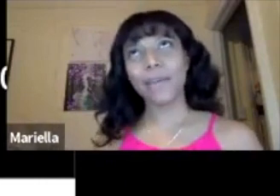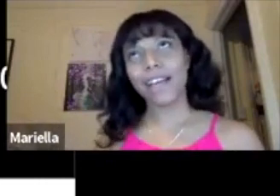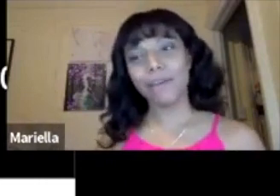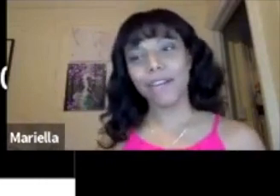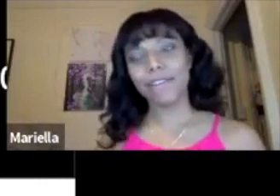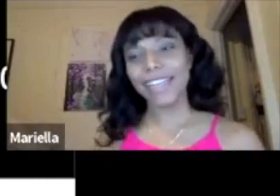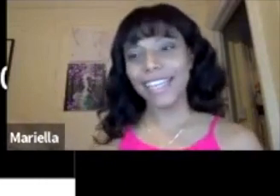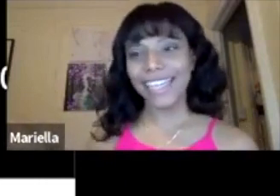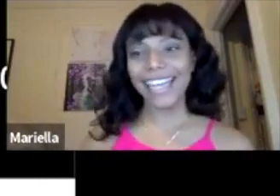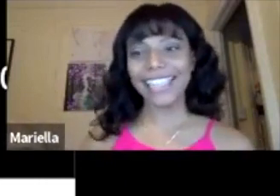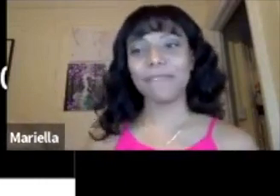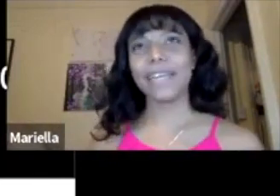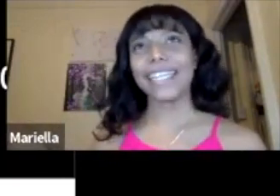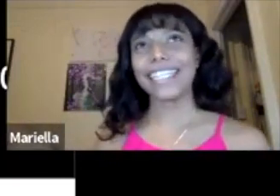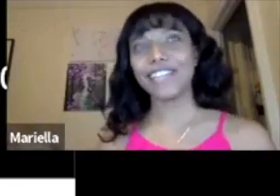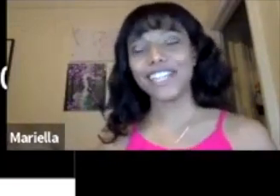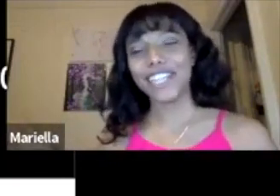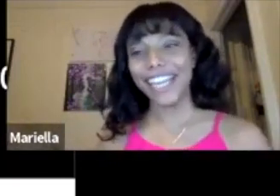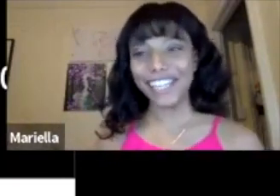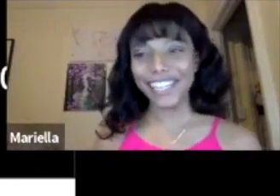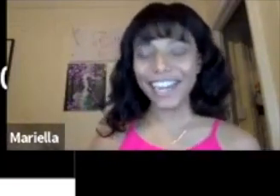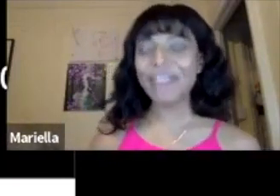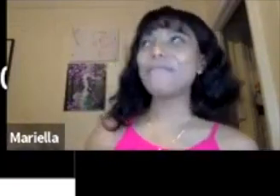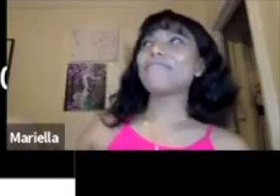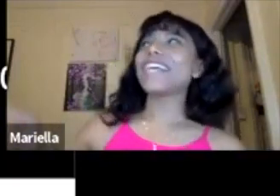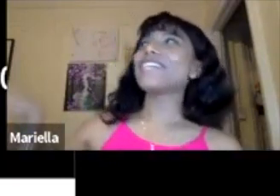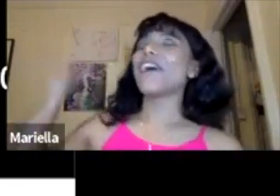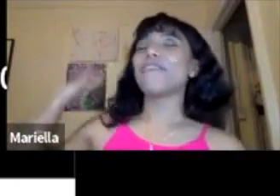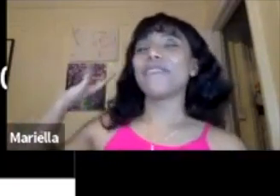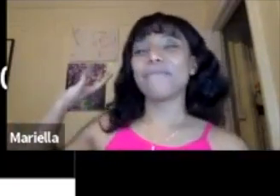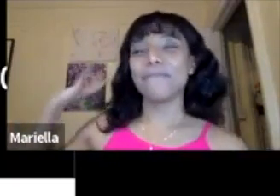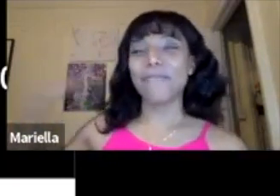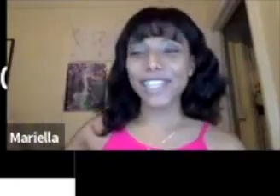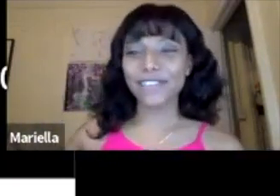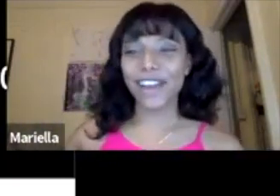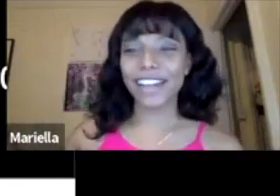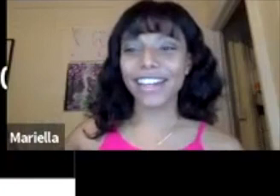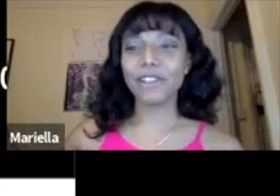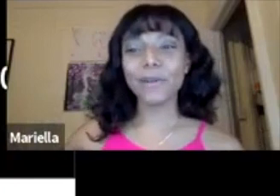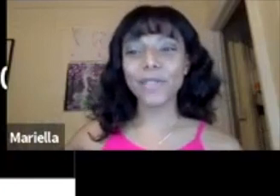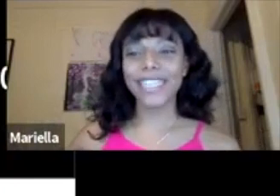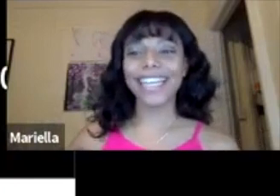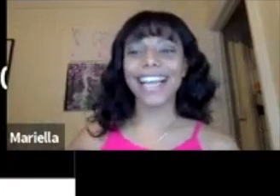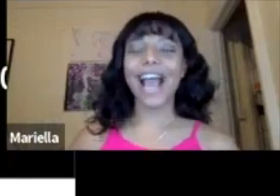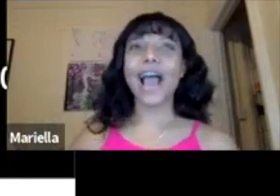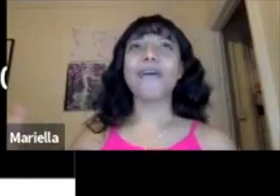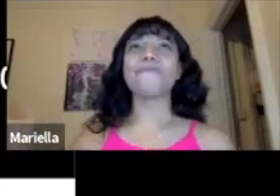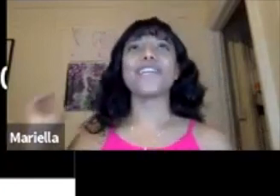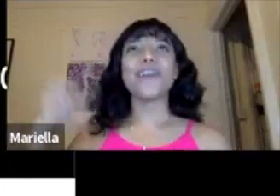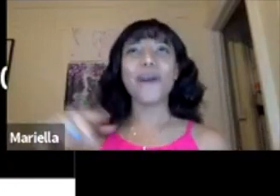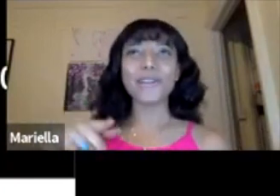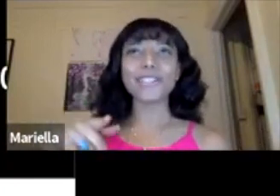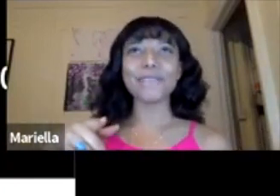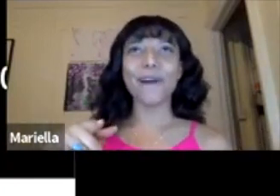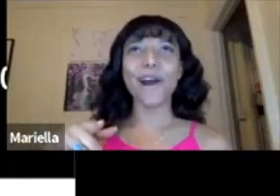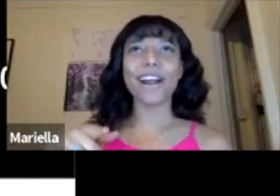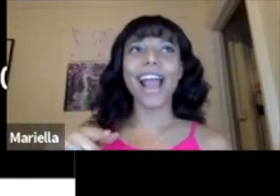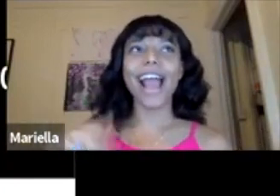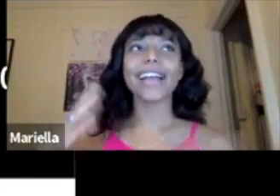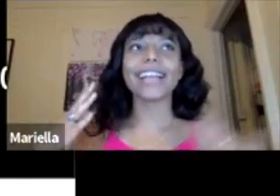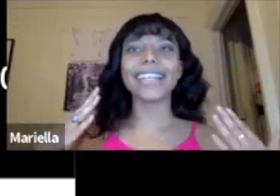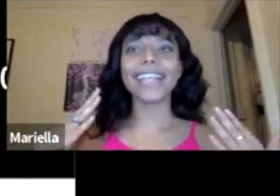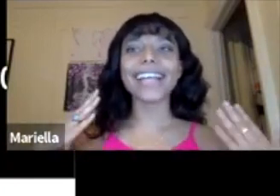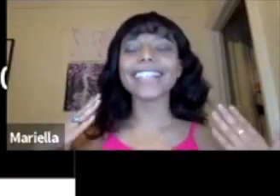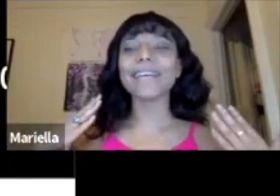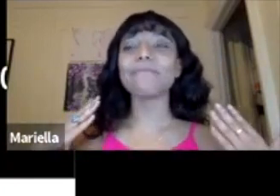like, oh my God, what if Catarina ends up being a serial killer? So I invite my best friend, Lucy, and we go to the bar,